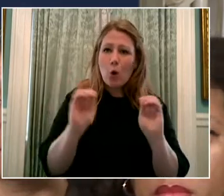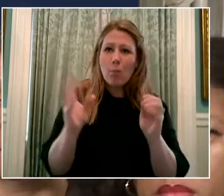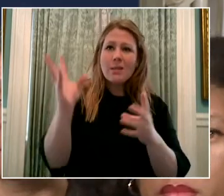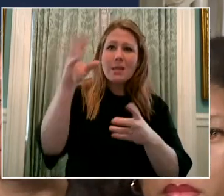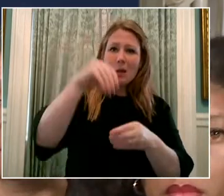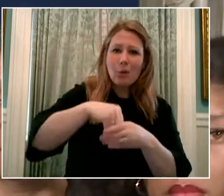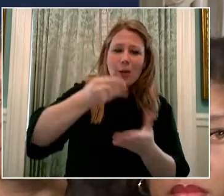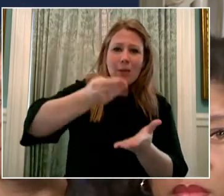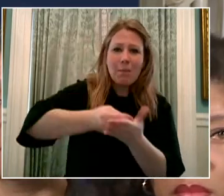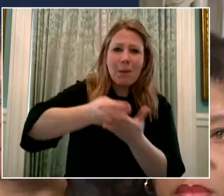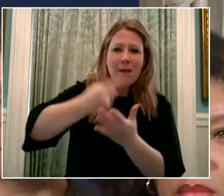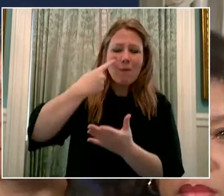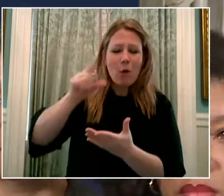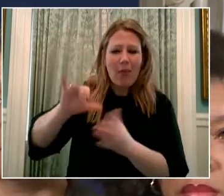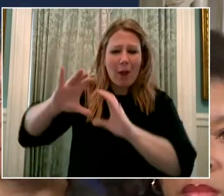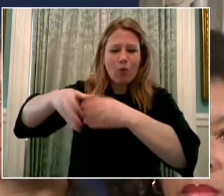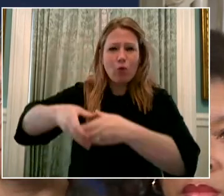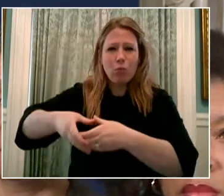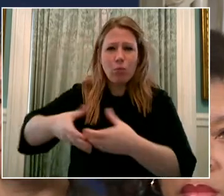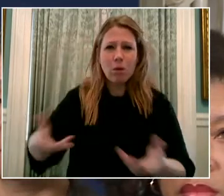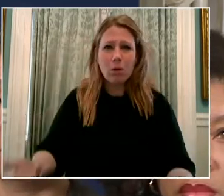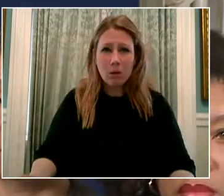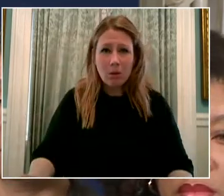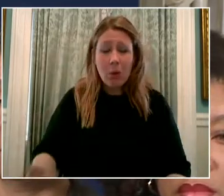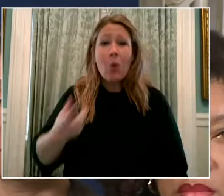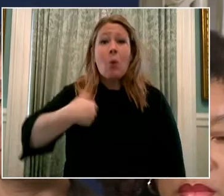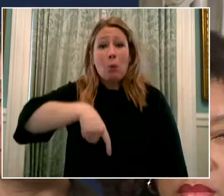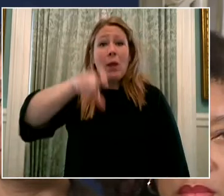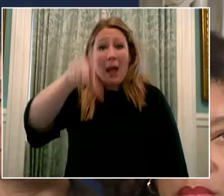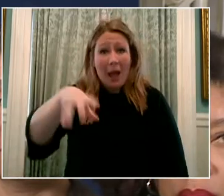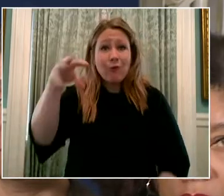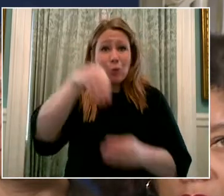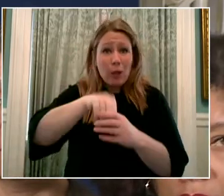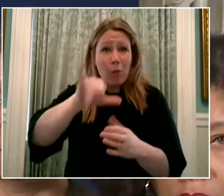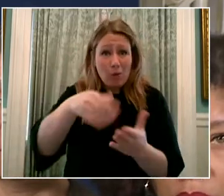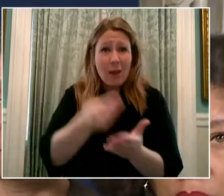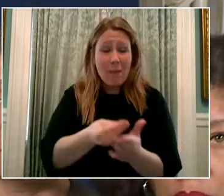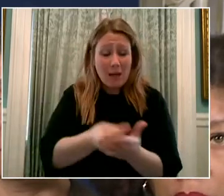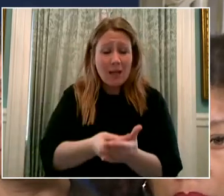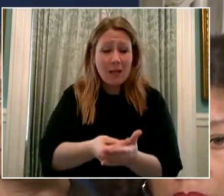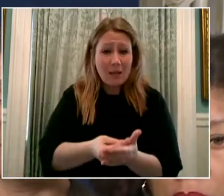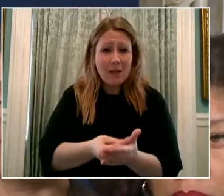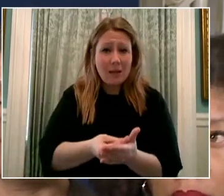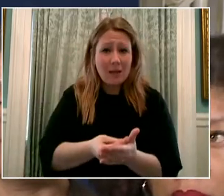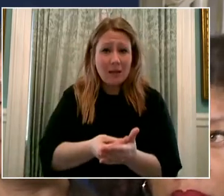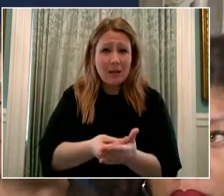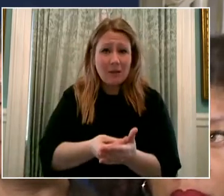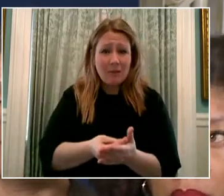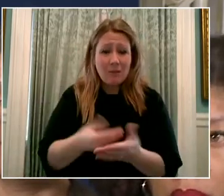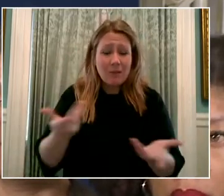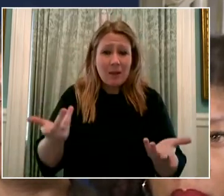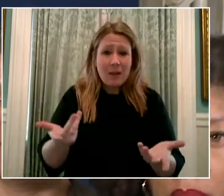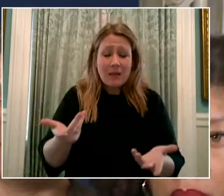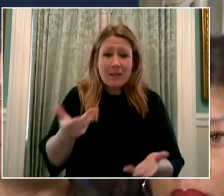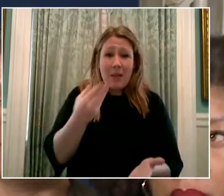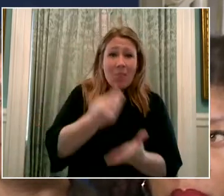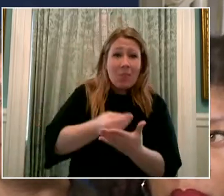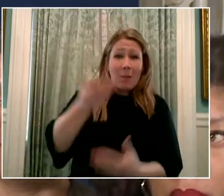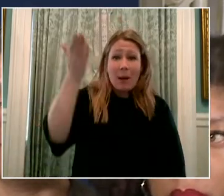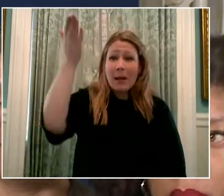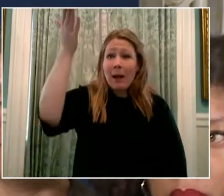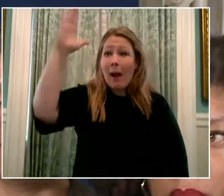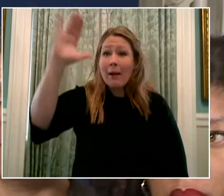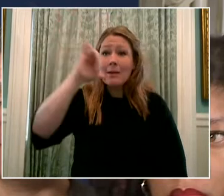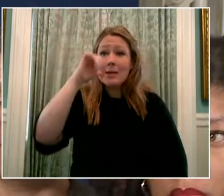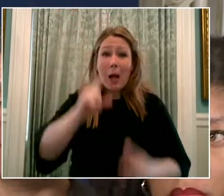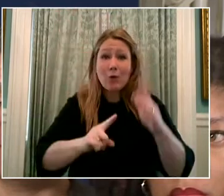seekers. We got to factor that in. You know, the money guard just doesn't appear and drop